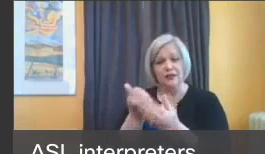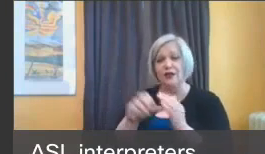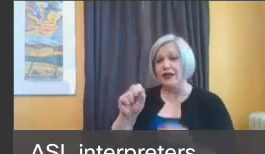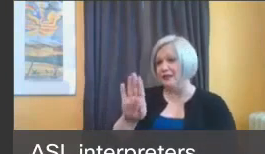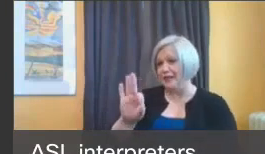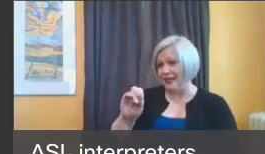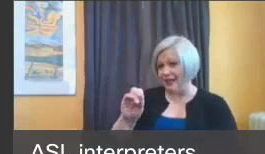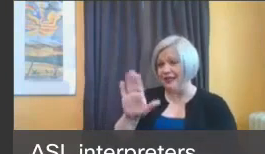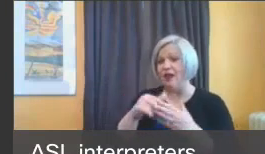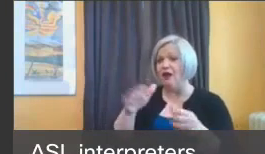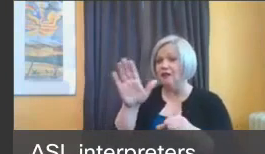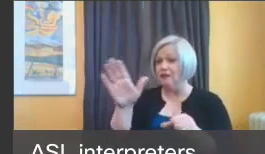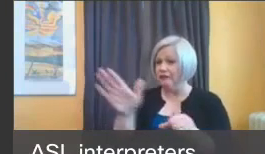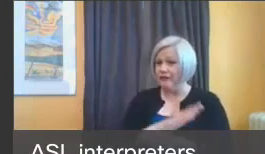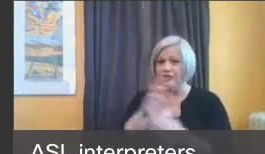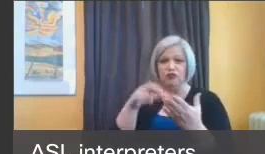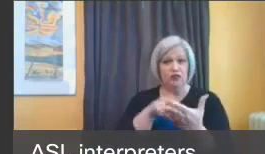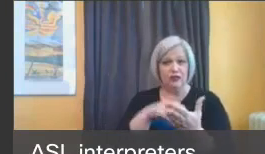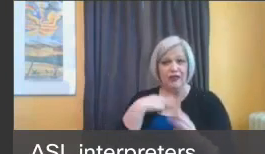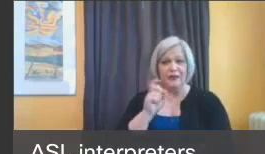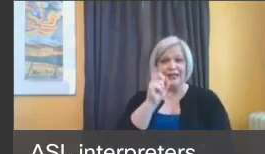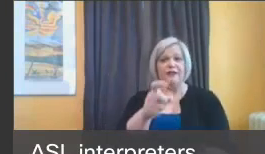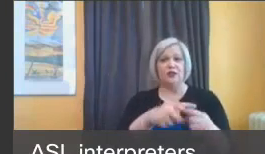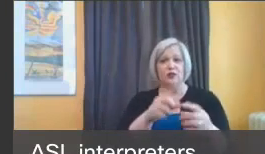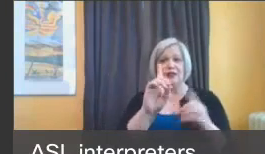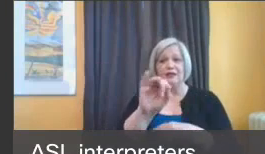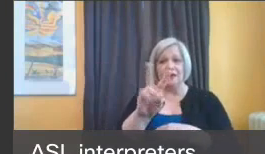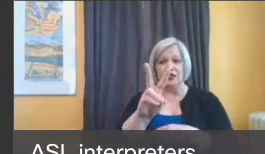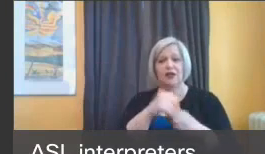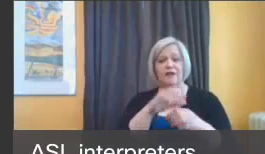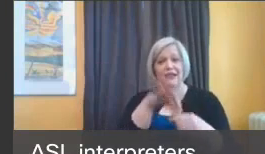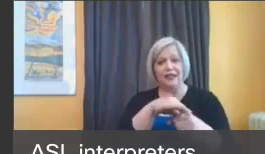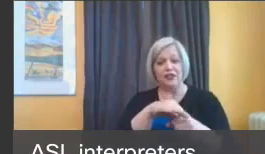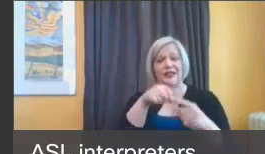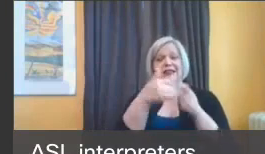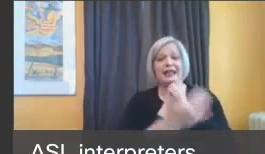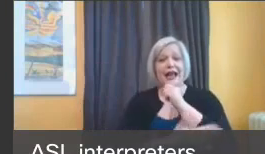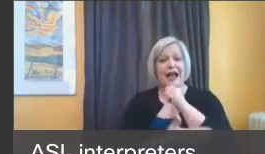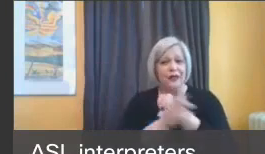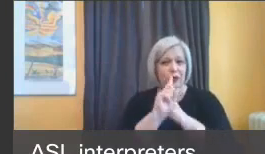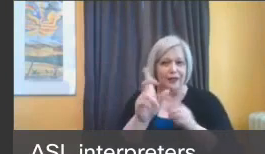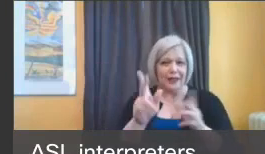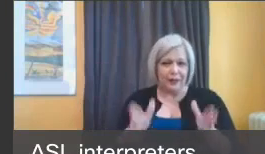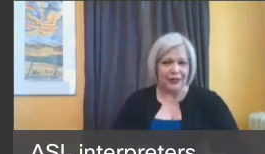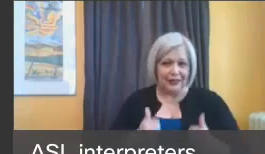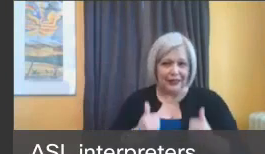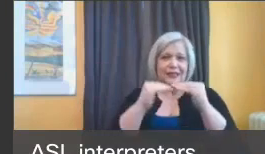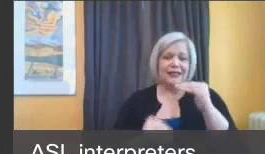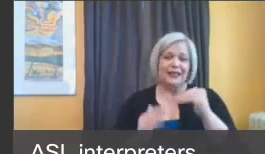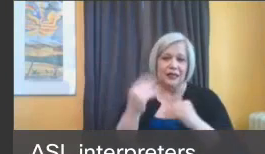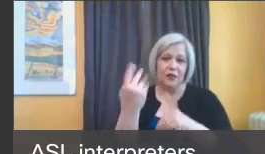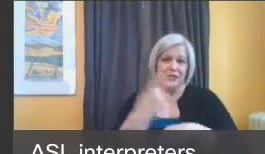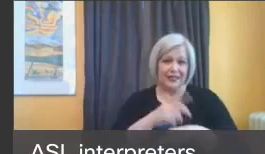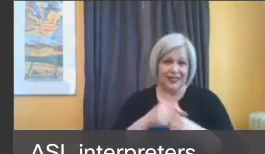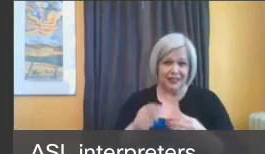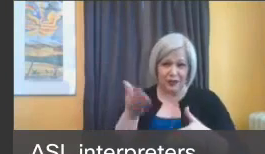all completed registrations have to be delivered to the Division of Elections in the county in which the voter resides within 14 days of completion.